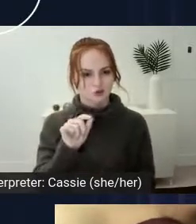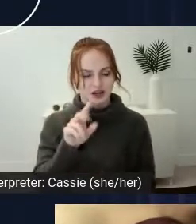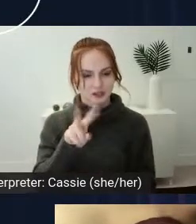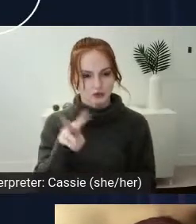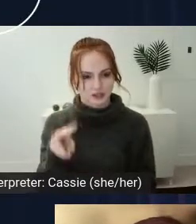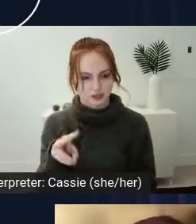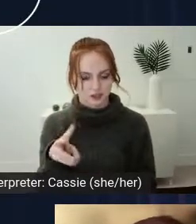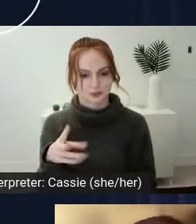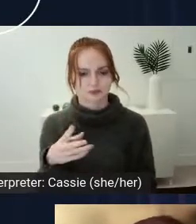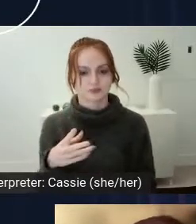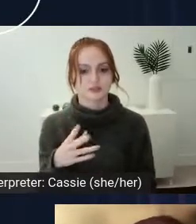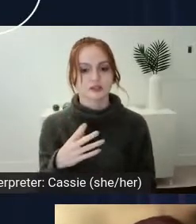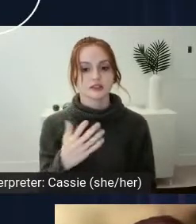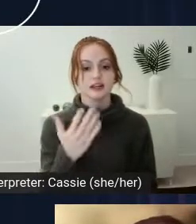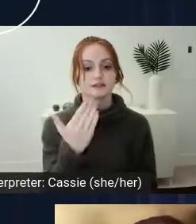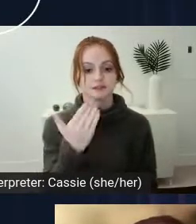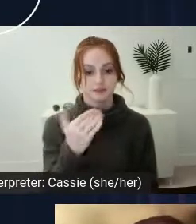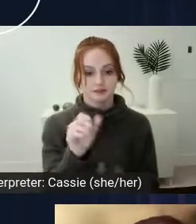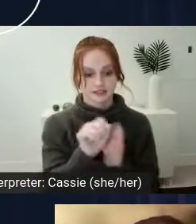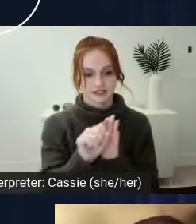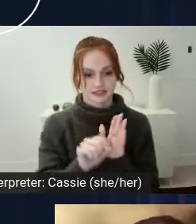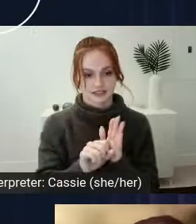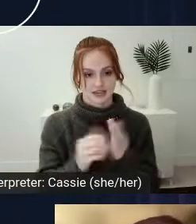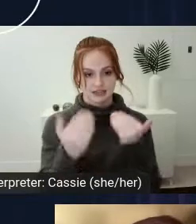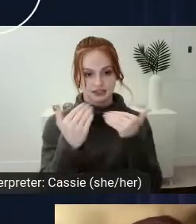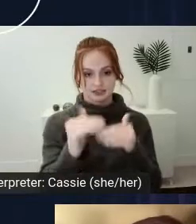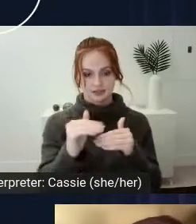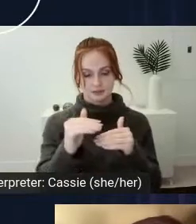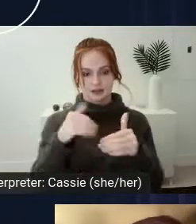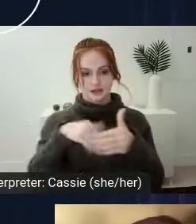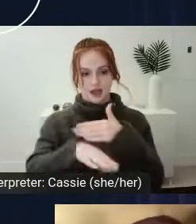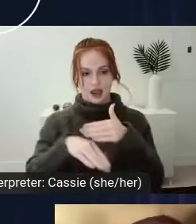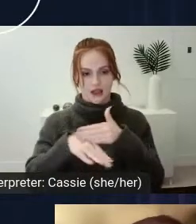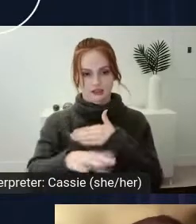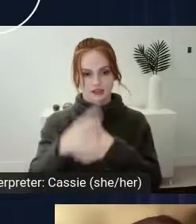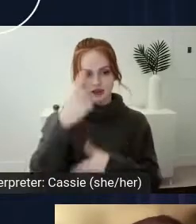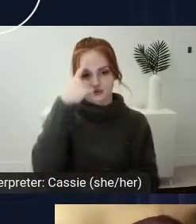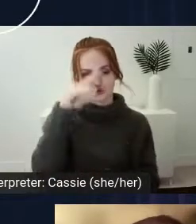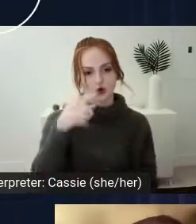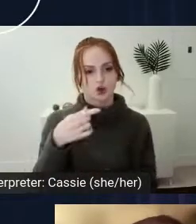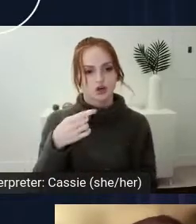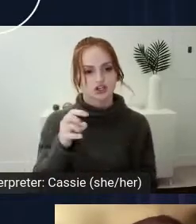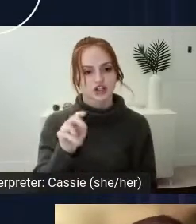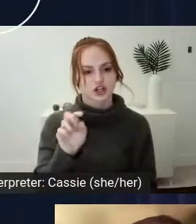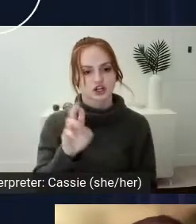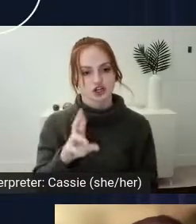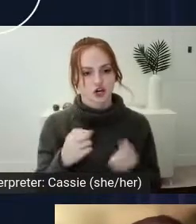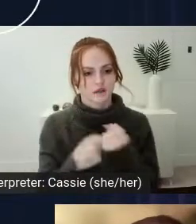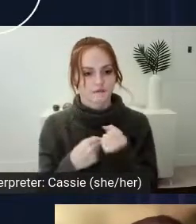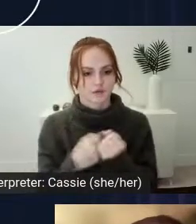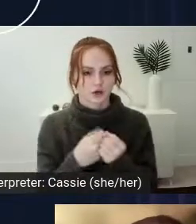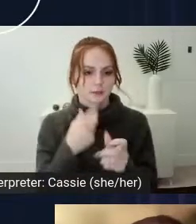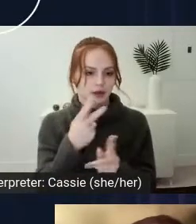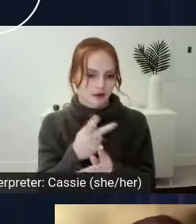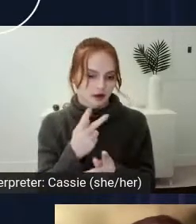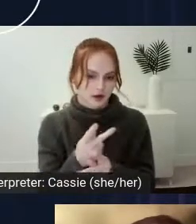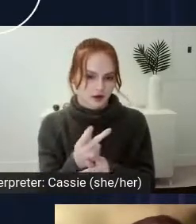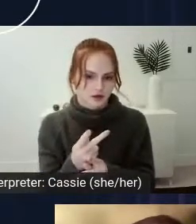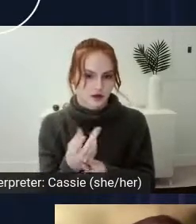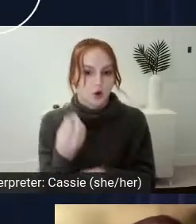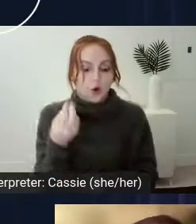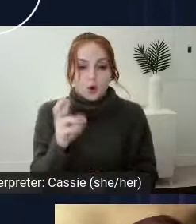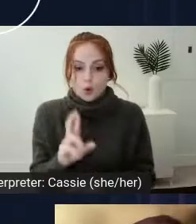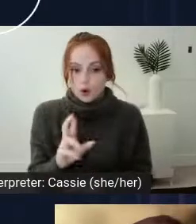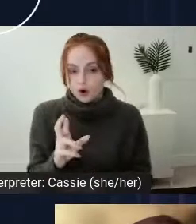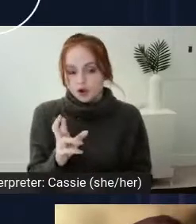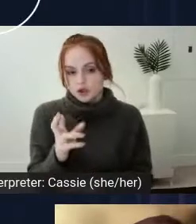have restricted access to gender-affirming care or are currently considering laws that would do so. There